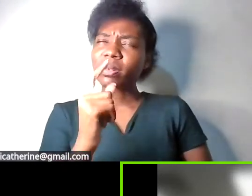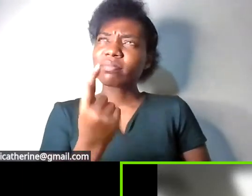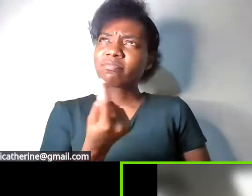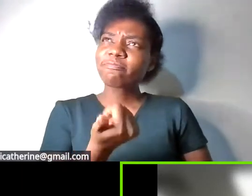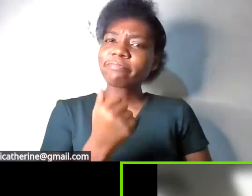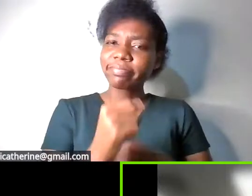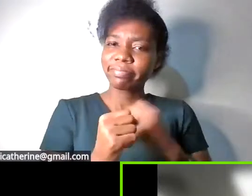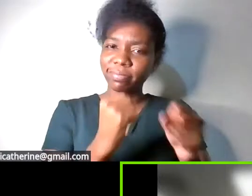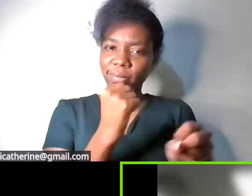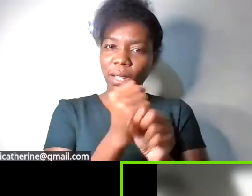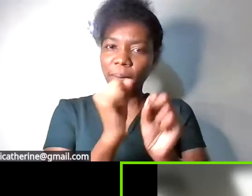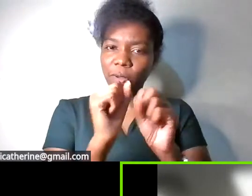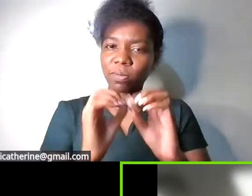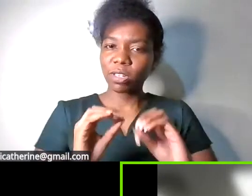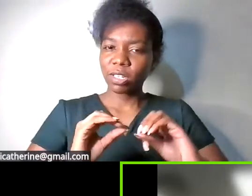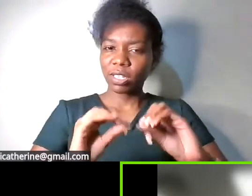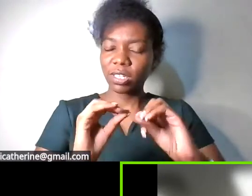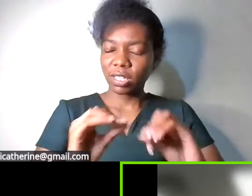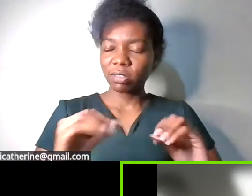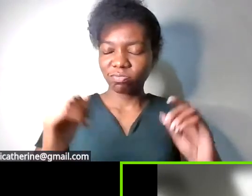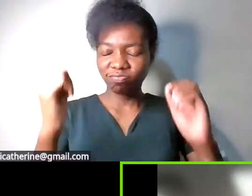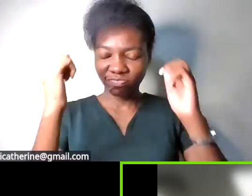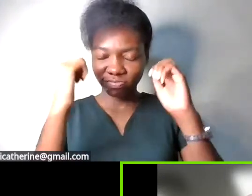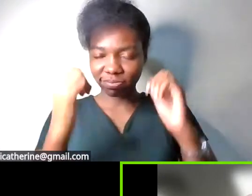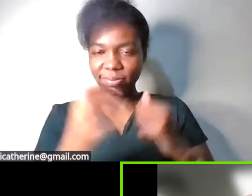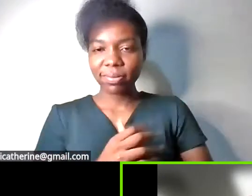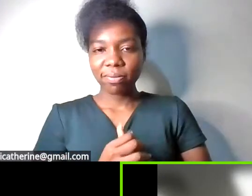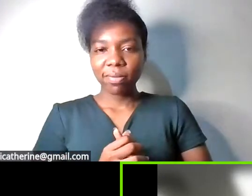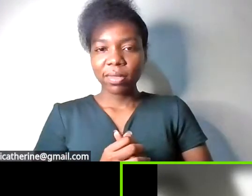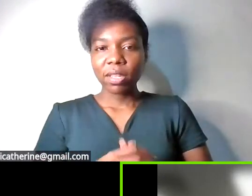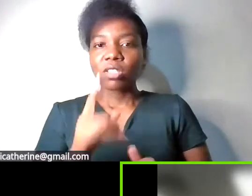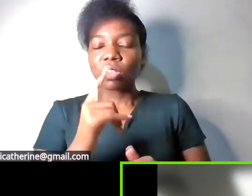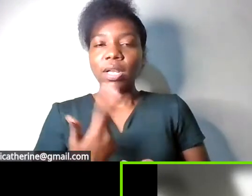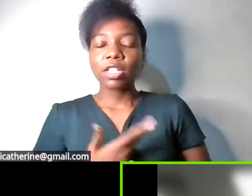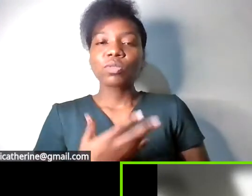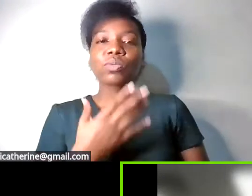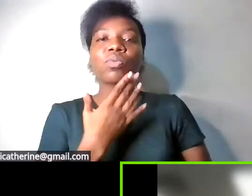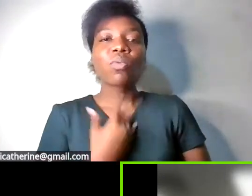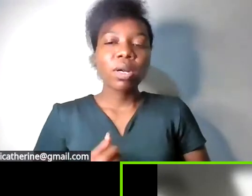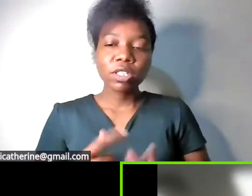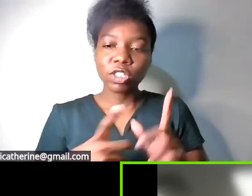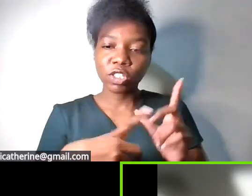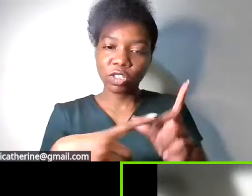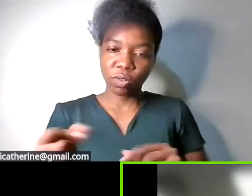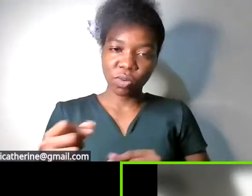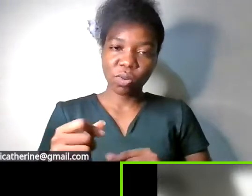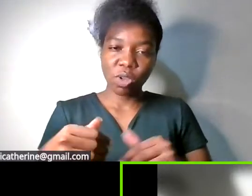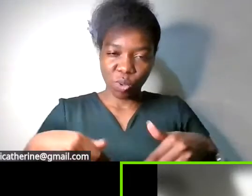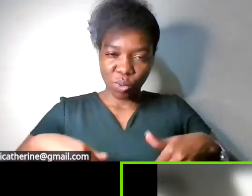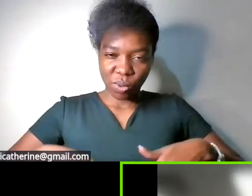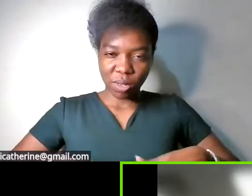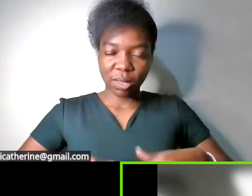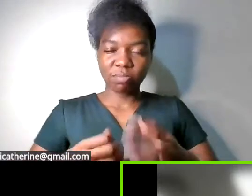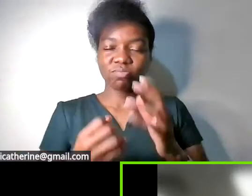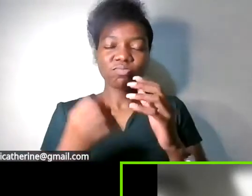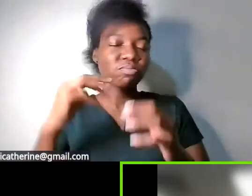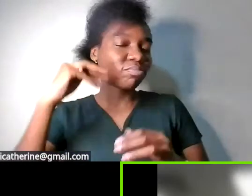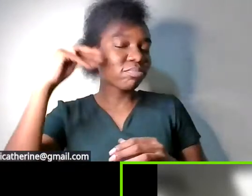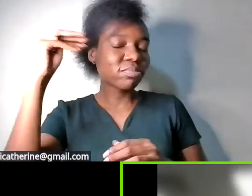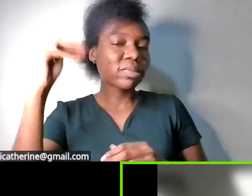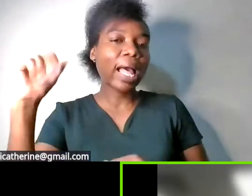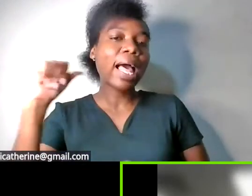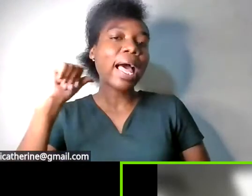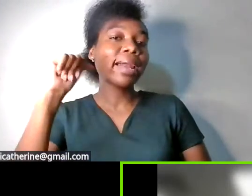them academically. We want him to grow into a young, mature adult so that they can face the